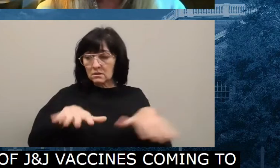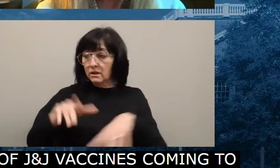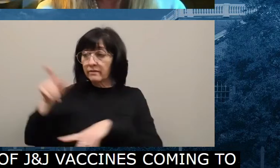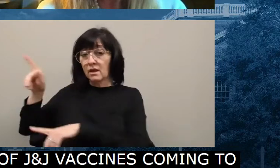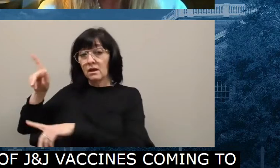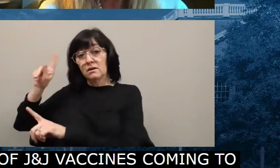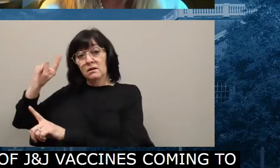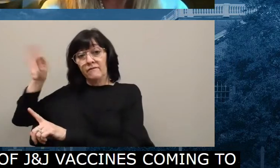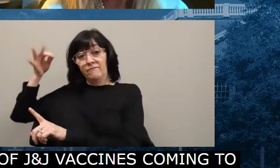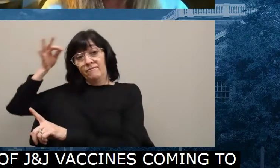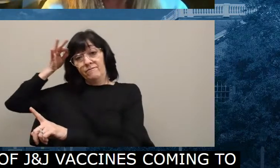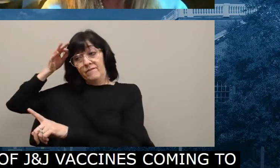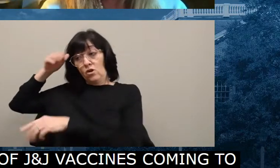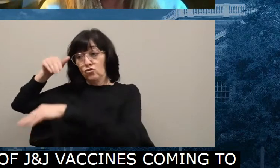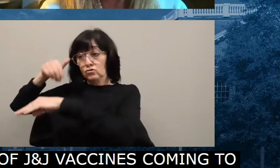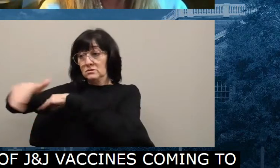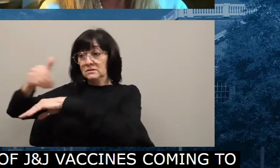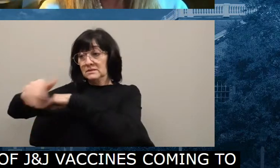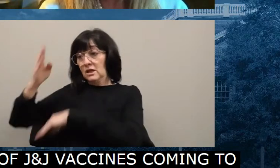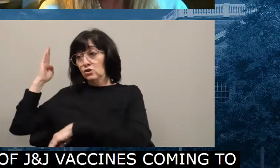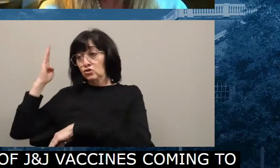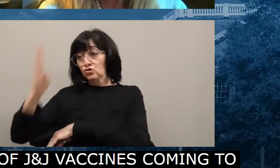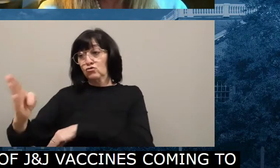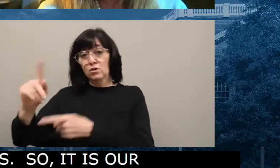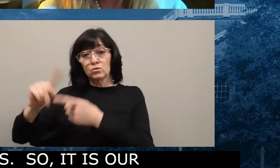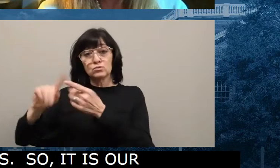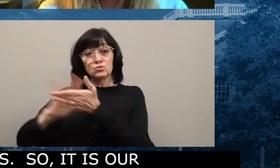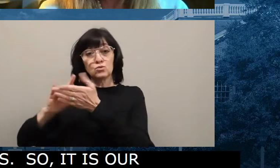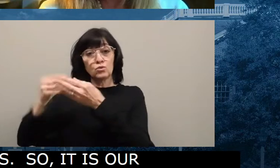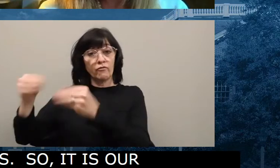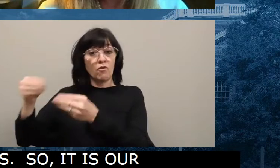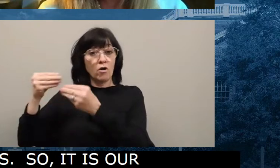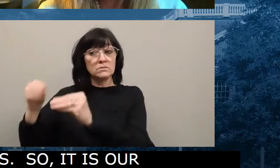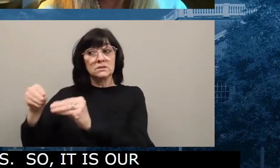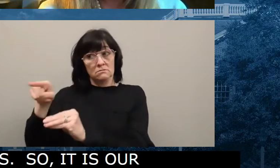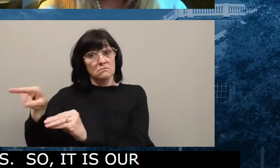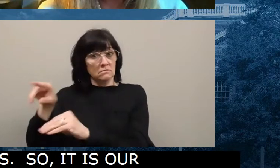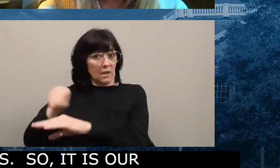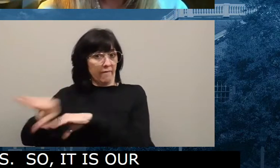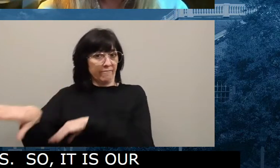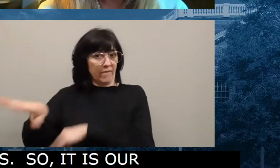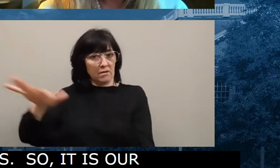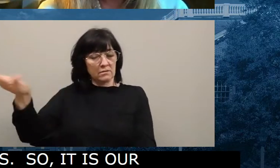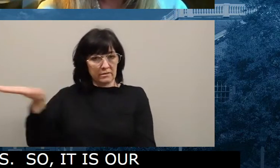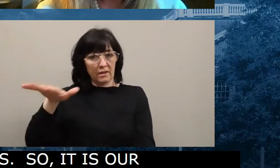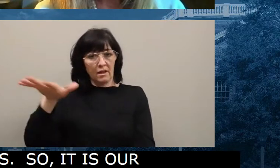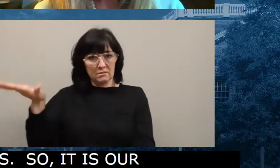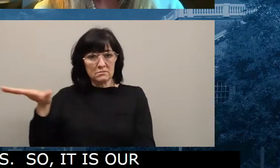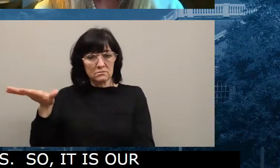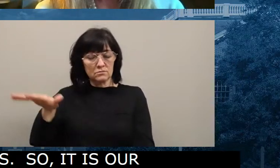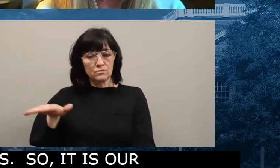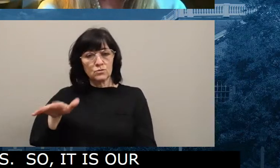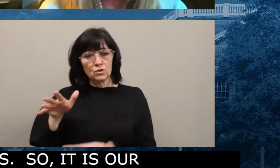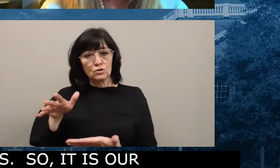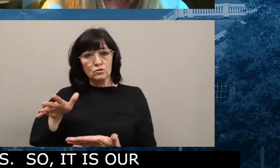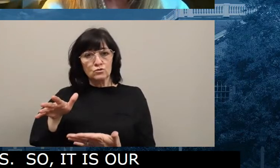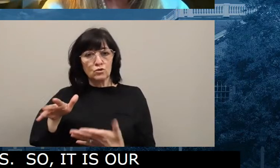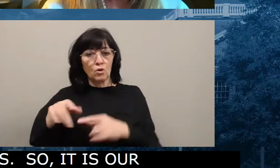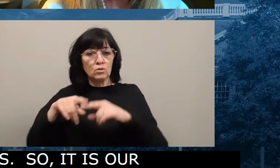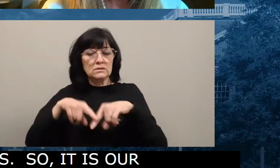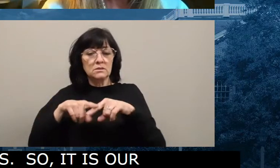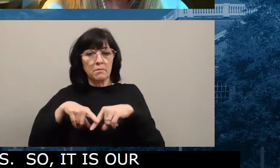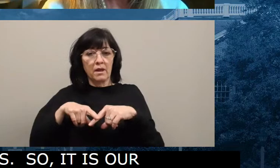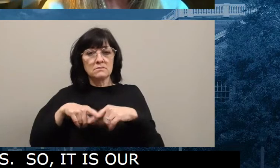that affects people, ordinary folk. They don't differentiate between the state allocation and the